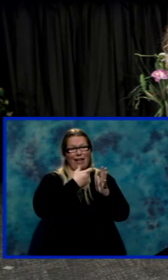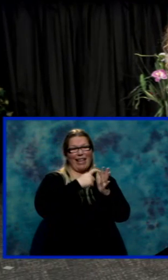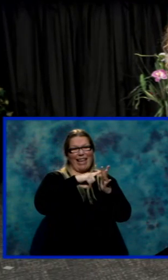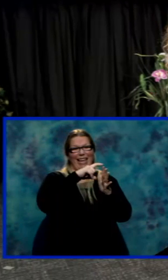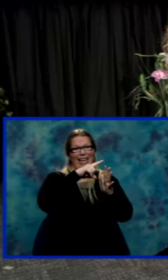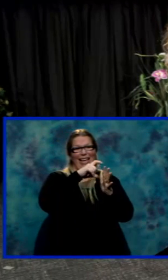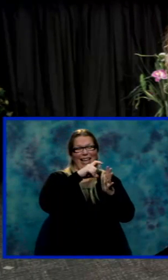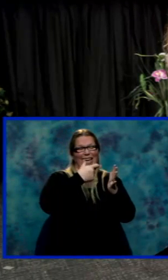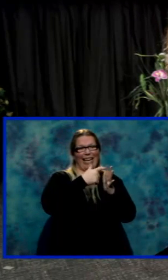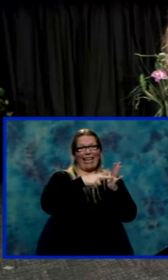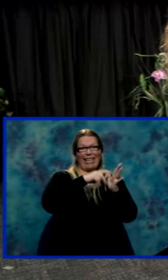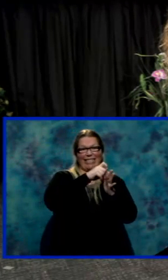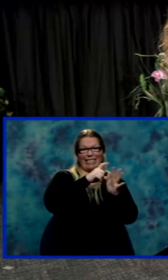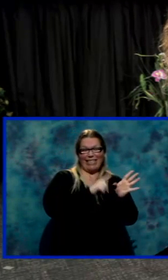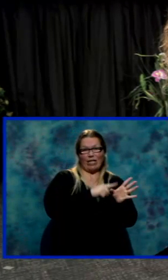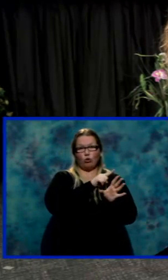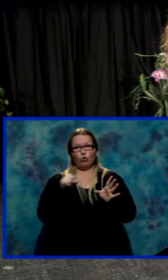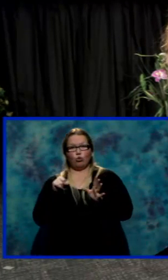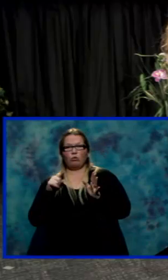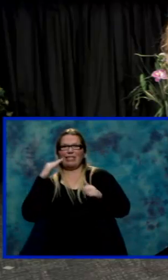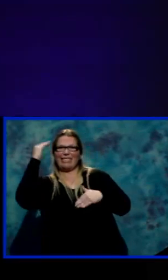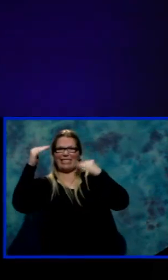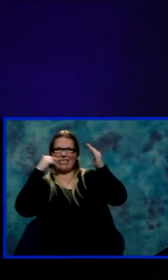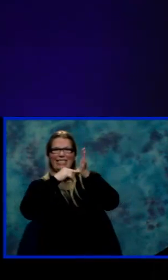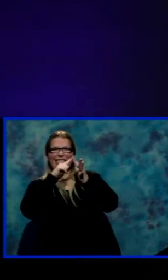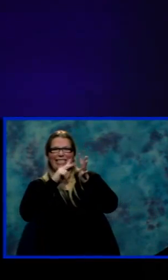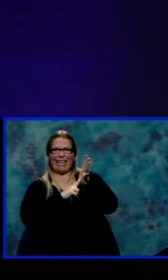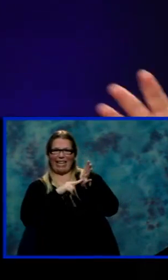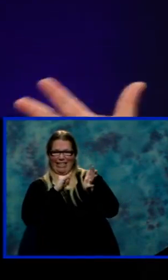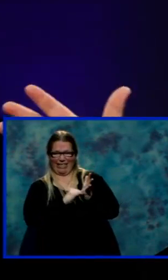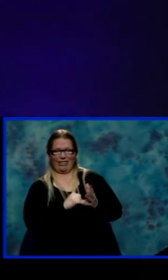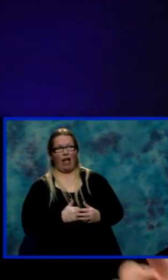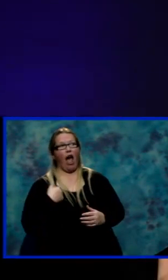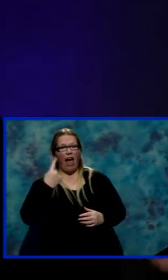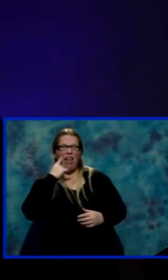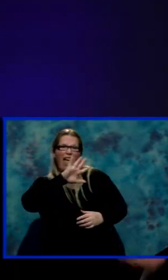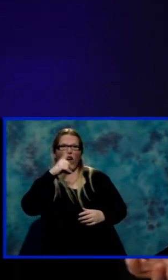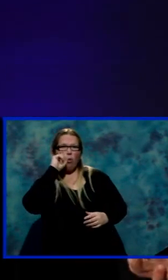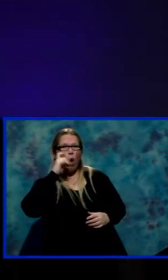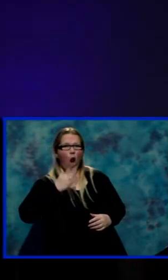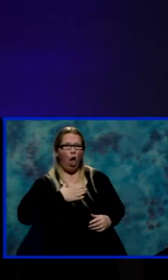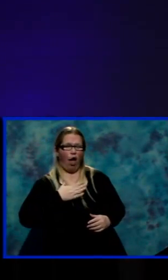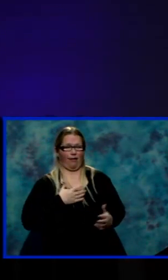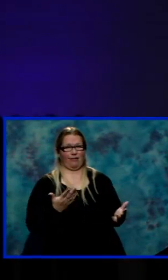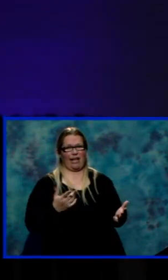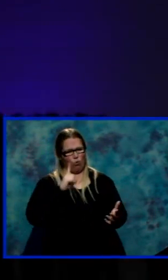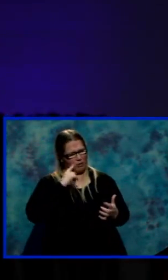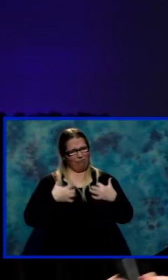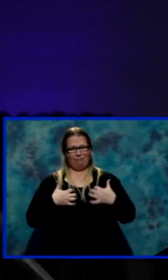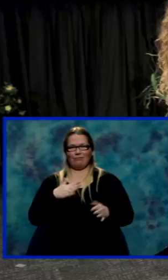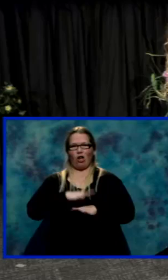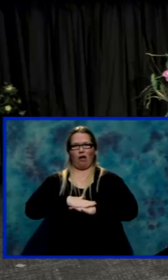through to teens. And also, I think they'll like everyone. It's just going to be a really vibrant time.